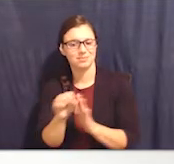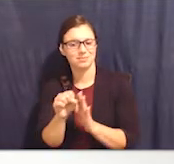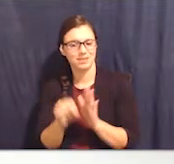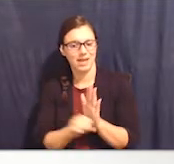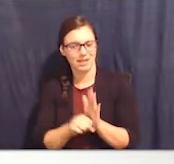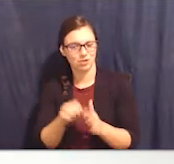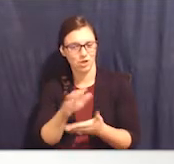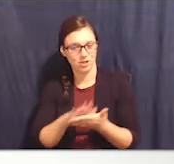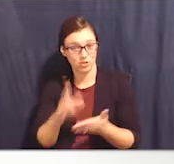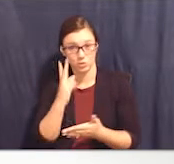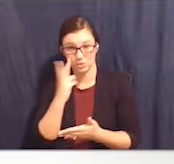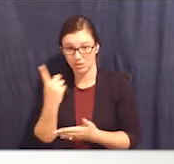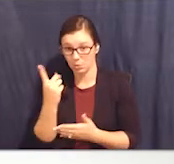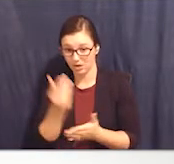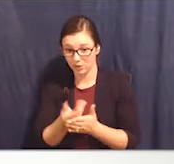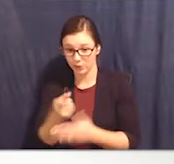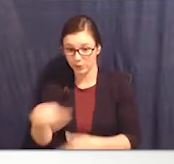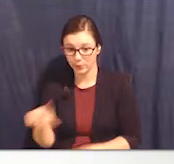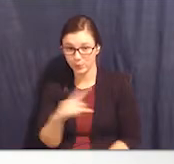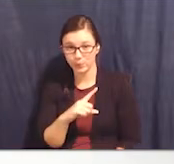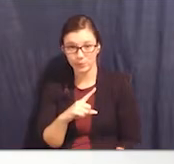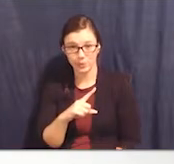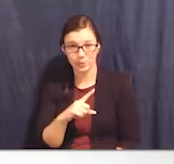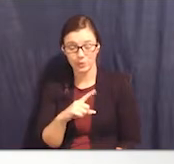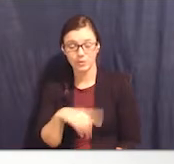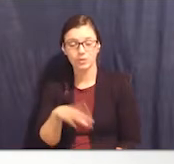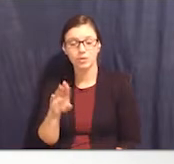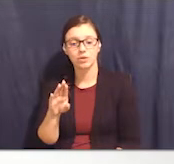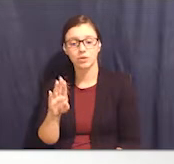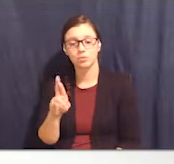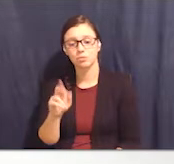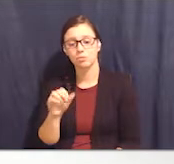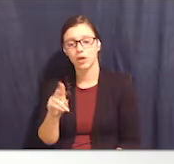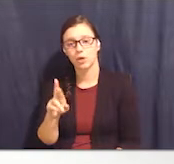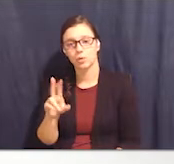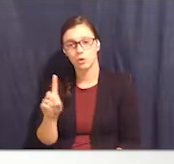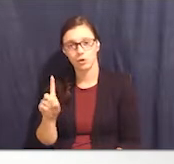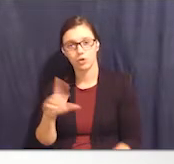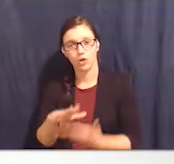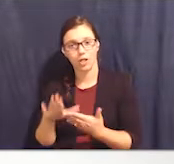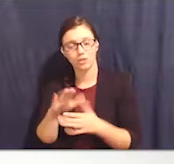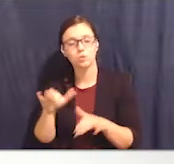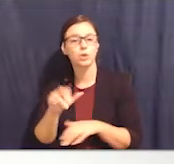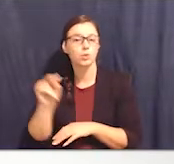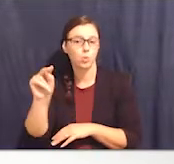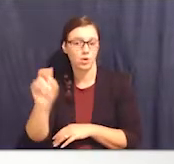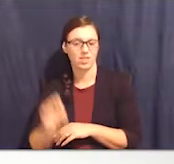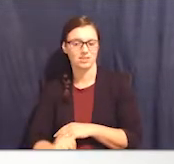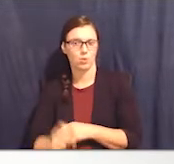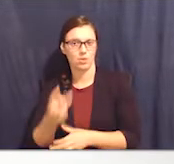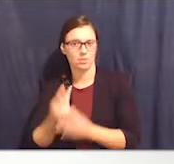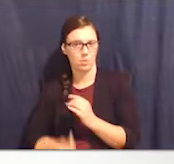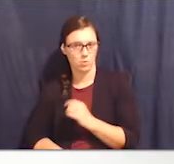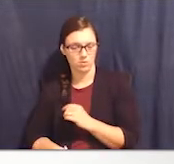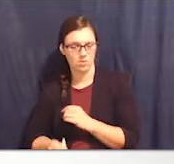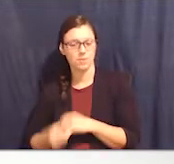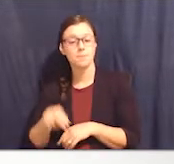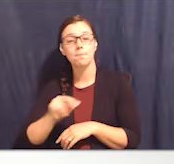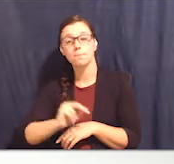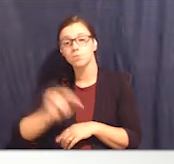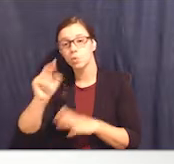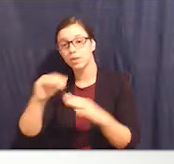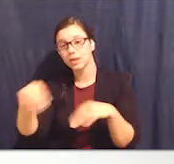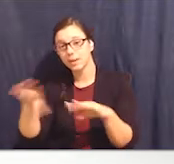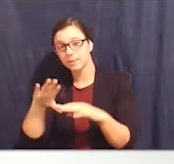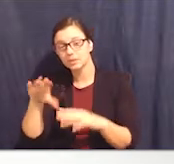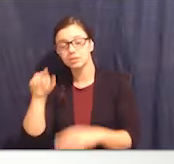water. So in my mind, I think, why did I not know this when I was going to community, because it